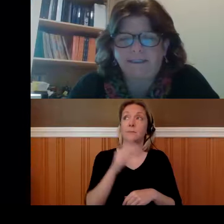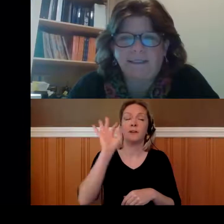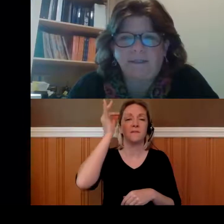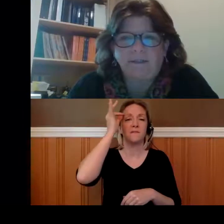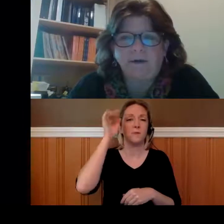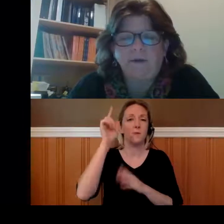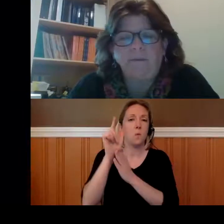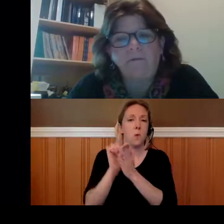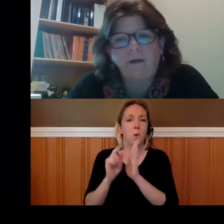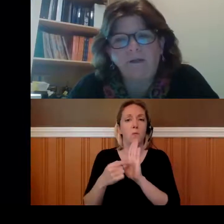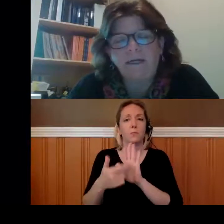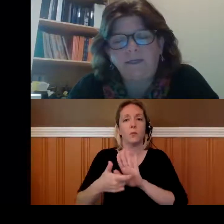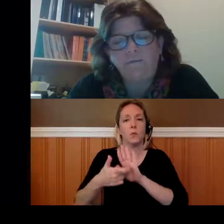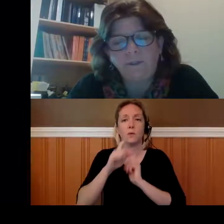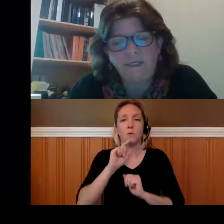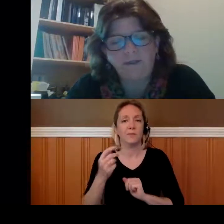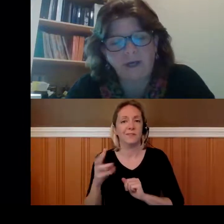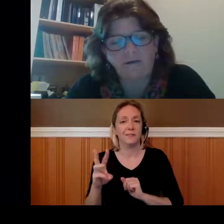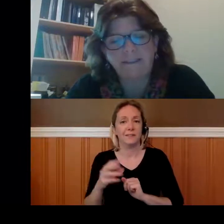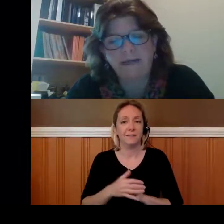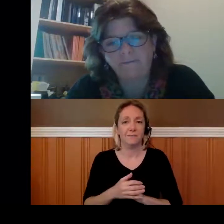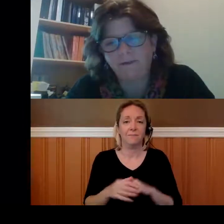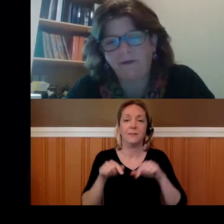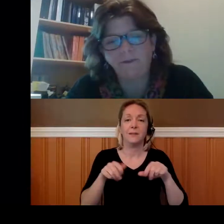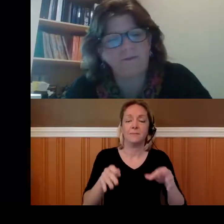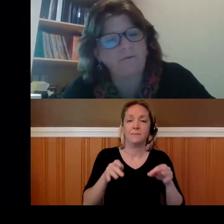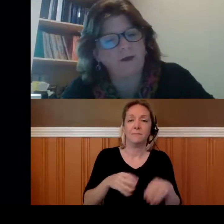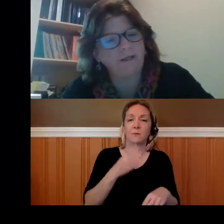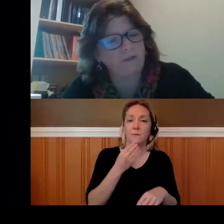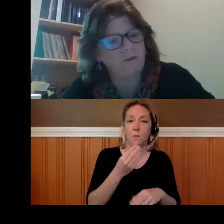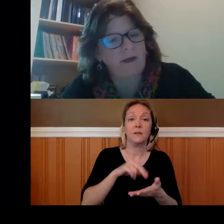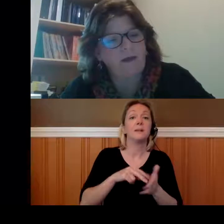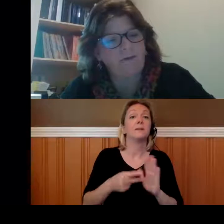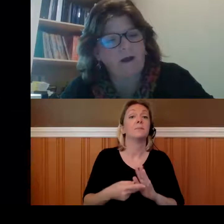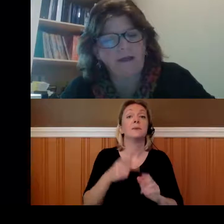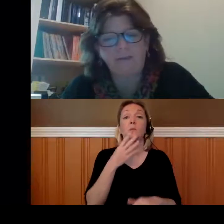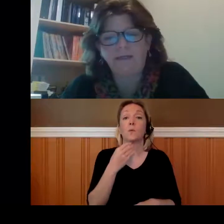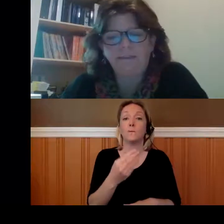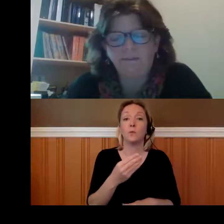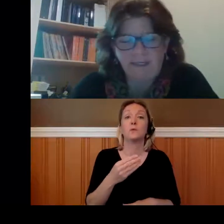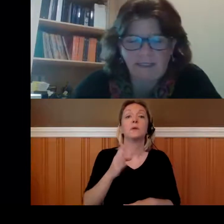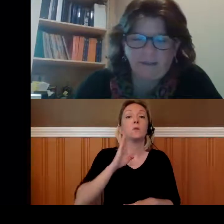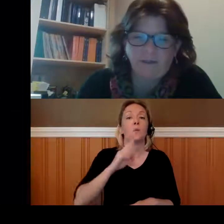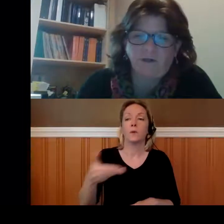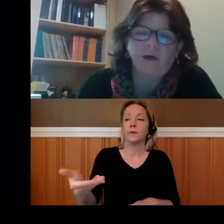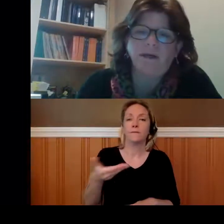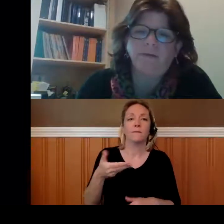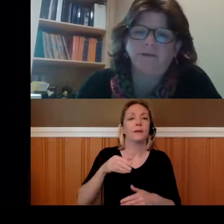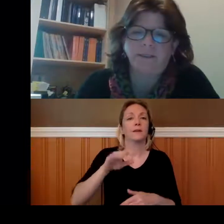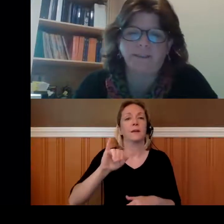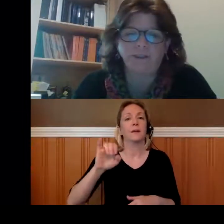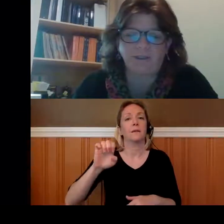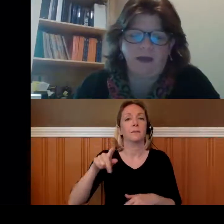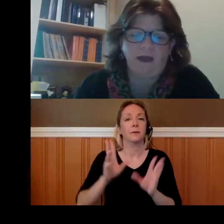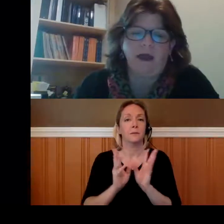16. So in Maryland at age 14, a child is definitely going to be invited to their IEP meeting to start talking about